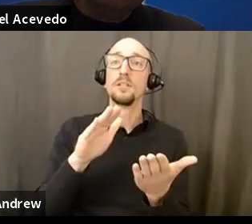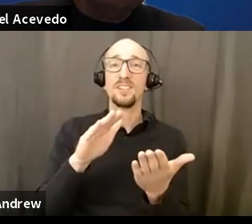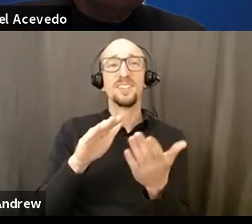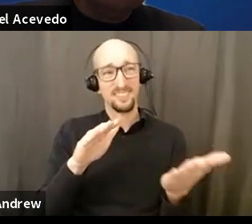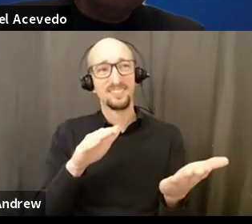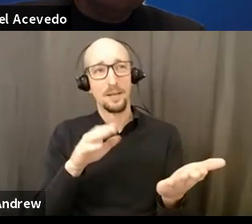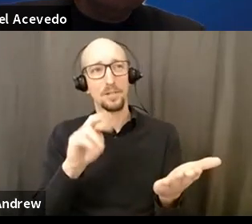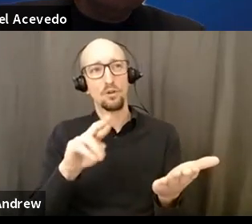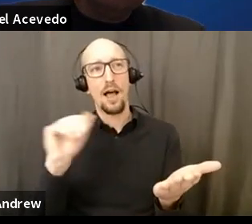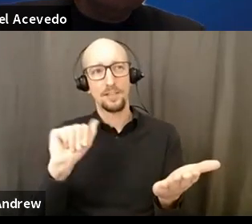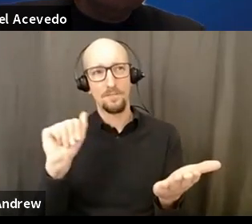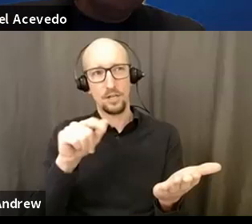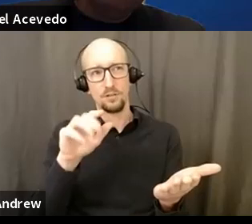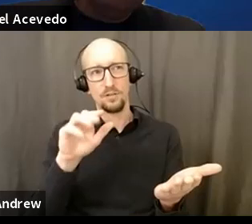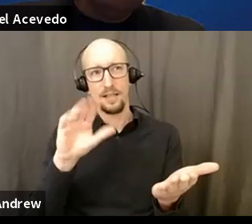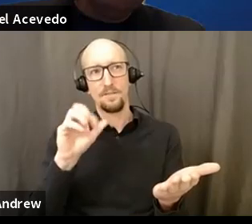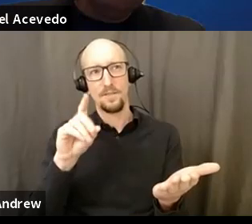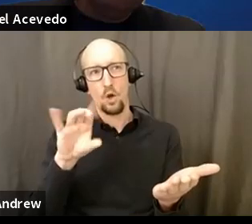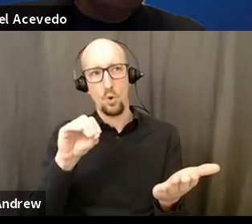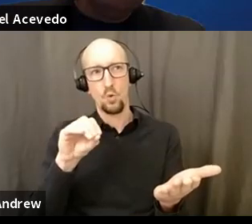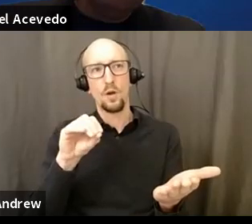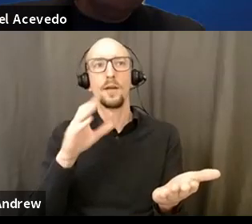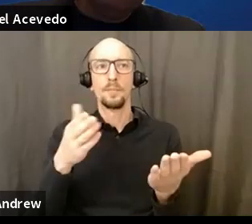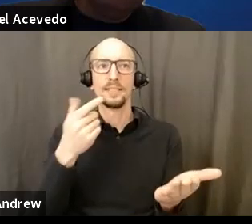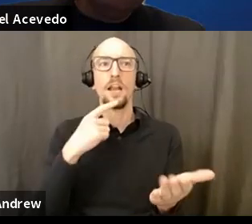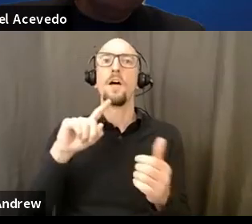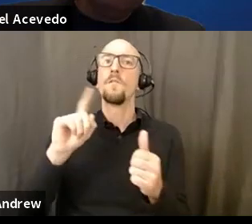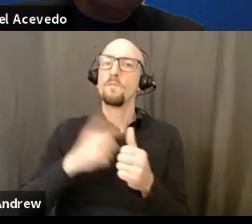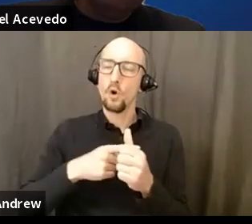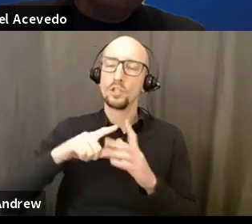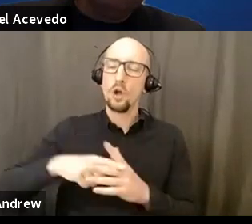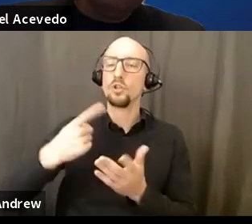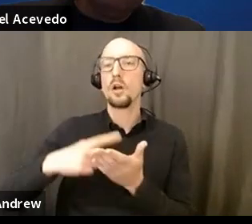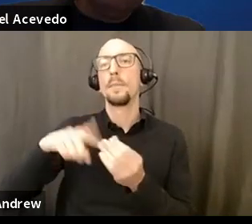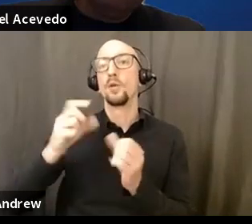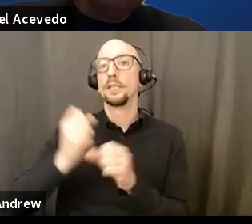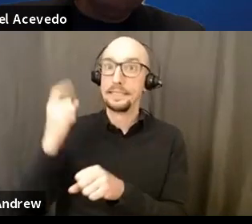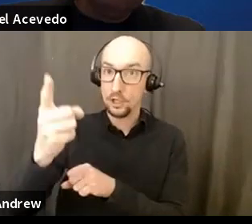said, on the next year so that we can come back and figure out this one.